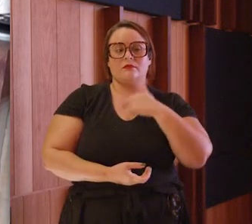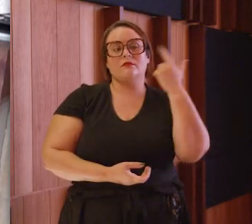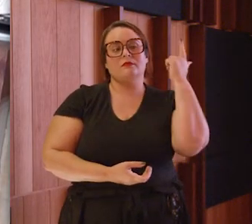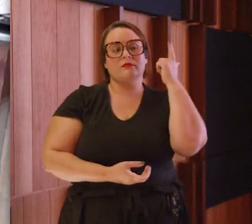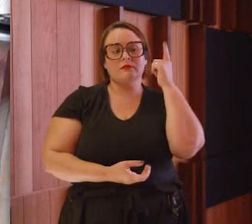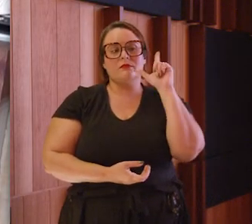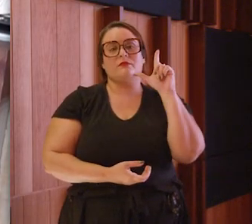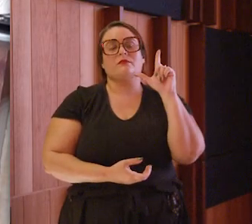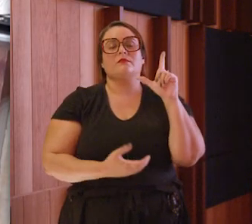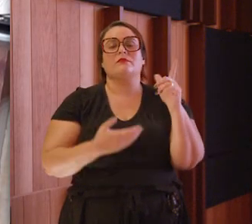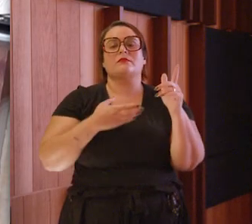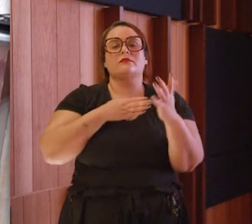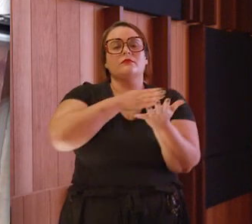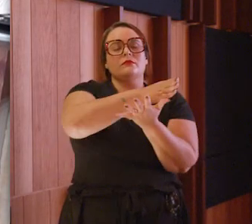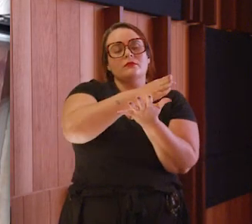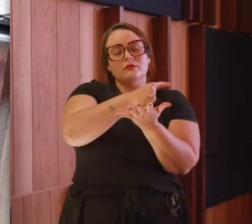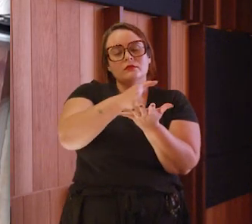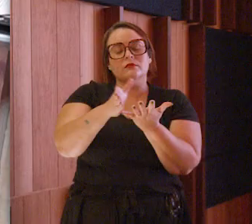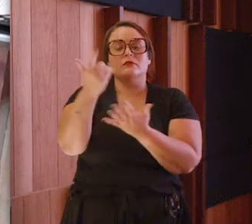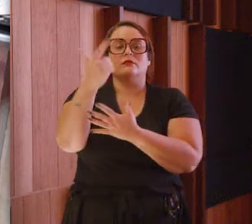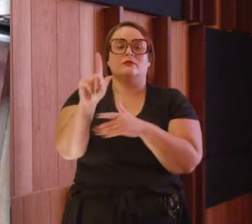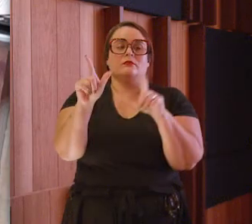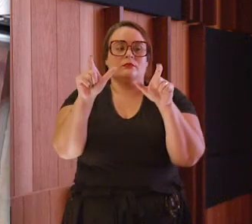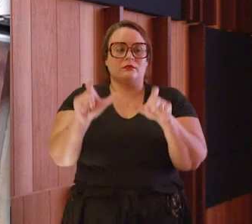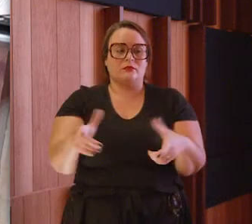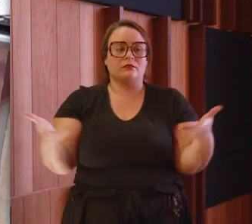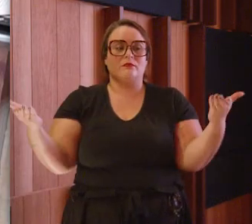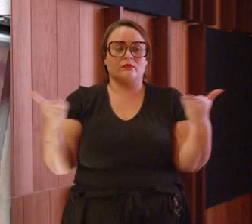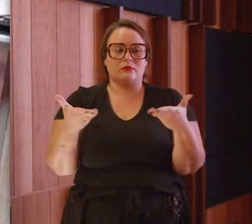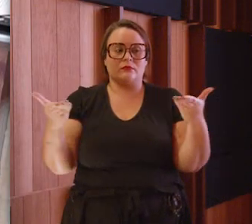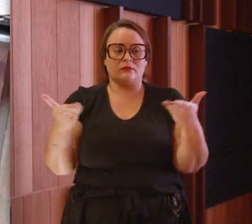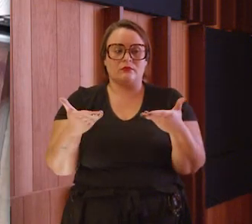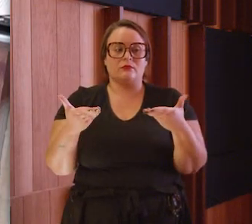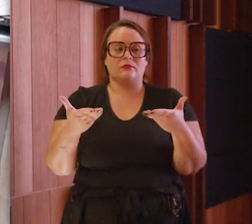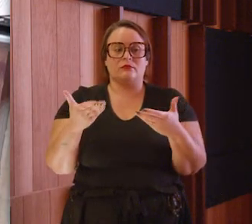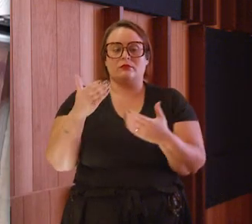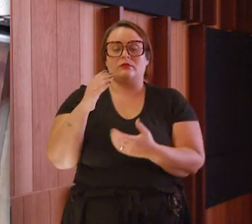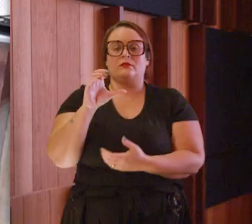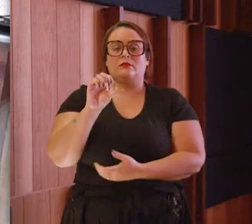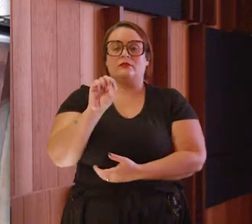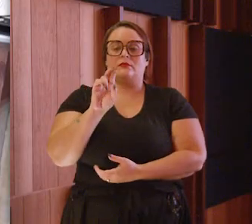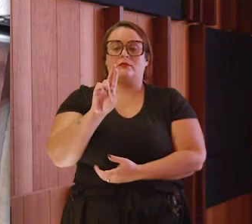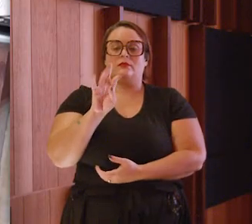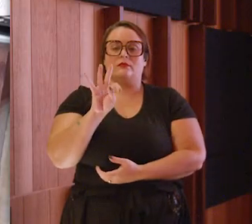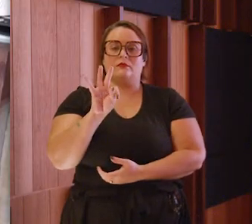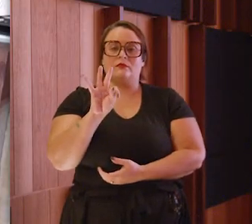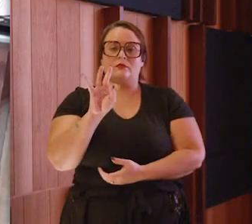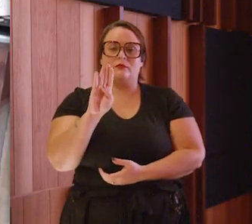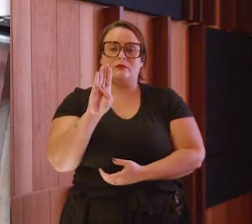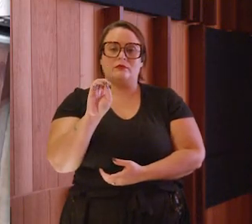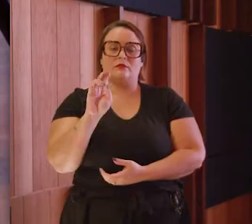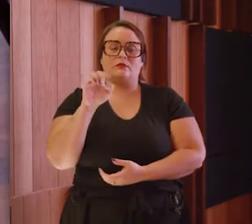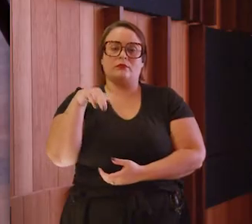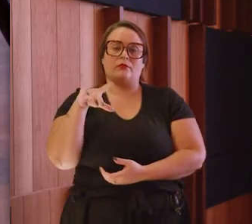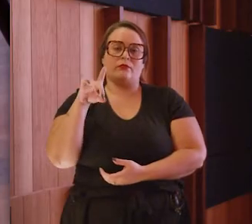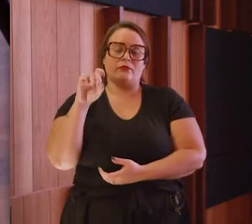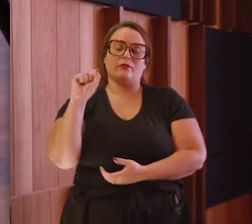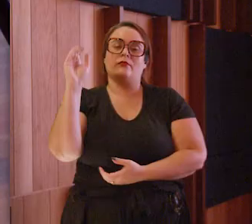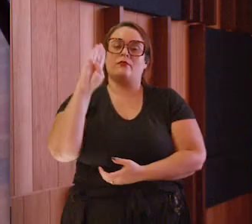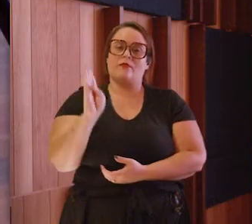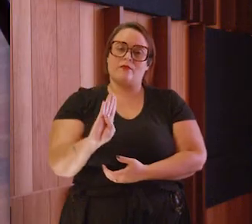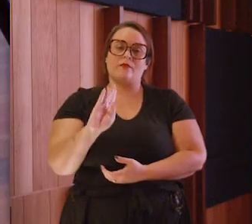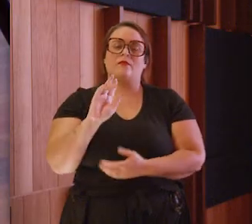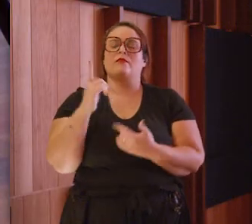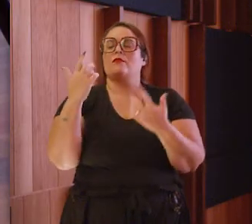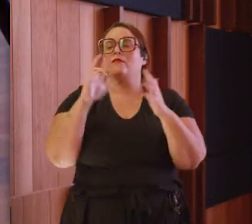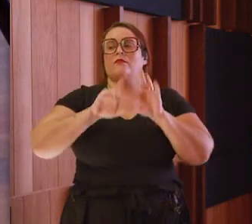the large Brazilian multinationals, the outbounds, the world is not your oyster anymore. It's an open clam. We basically were